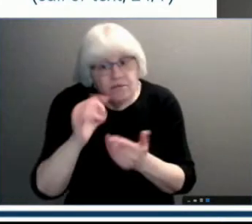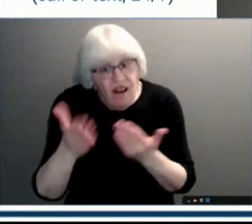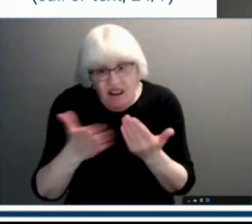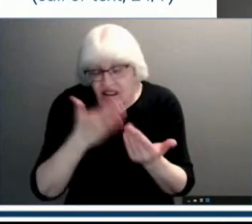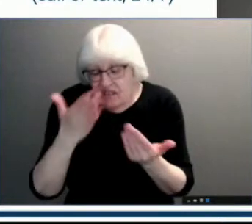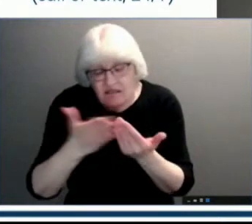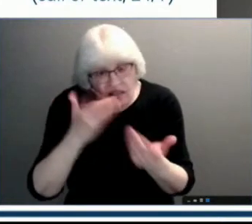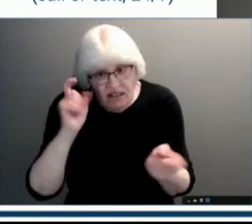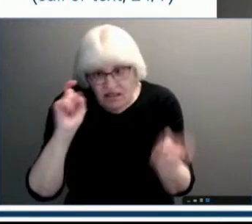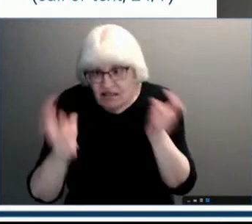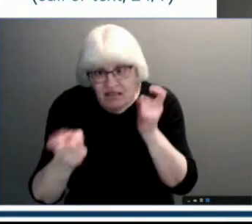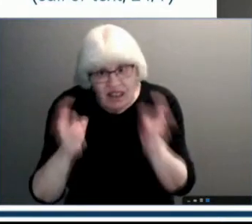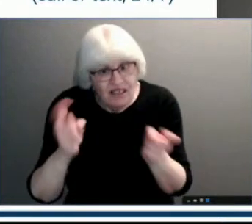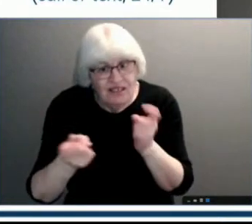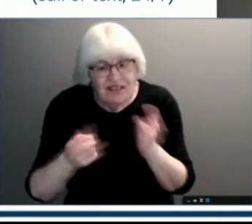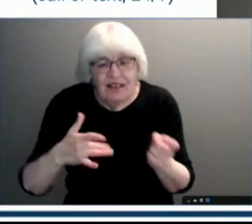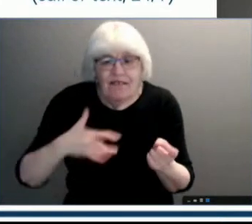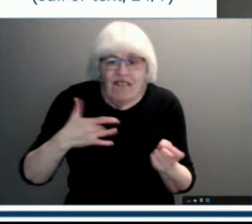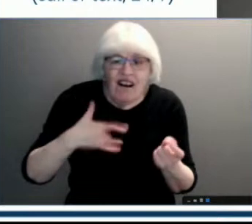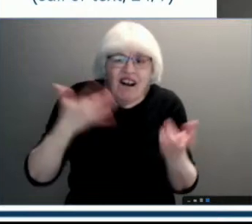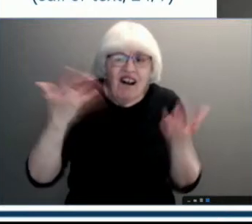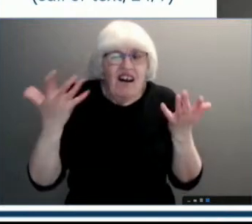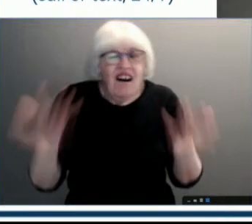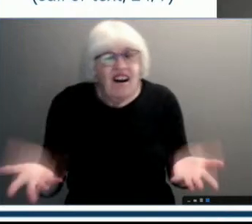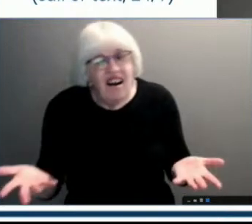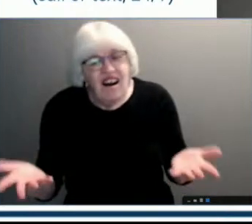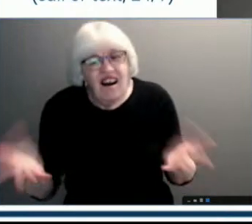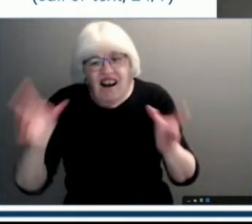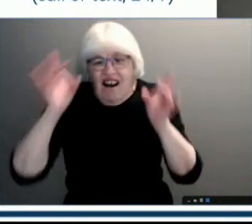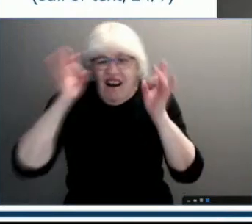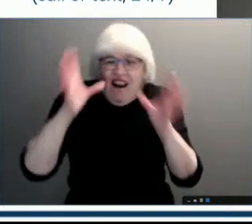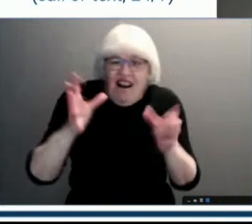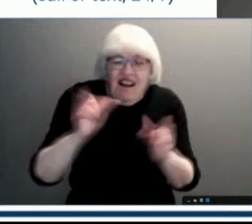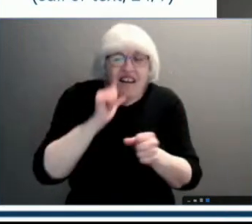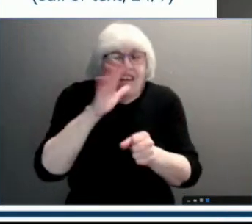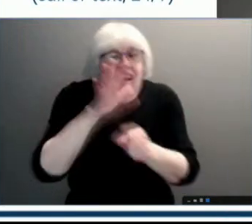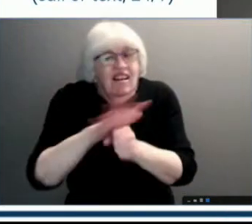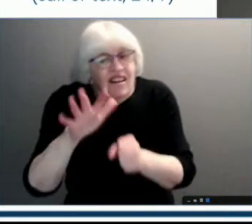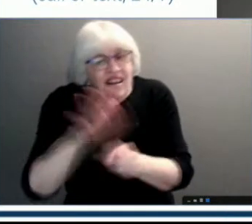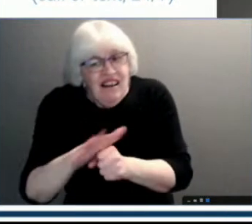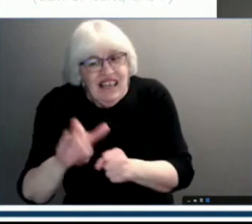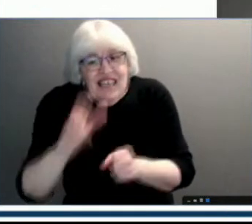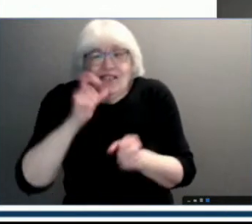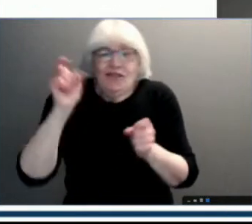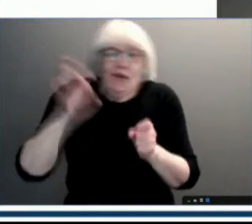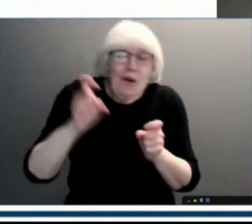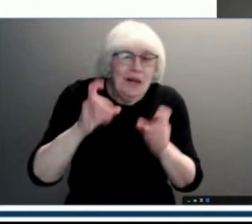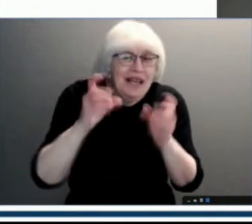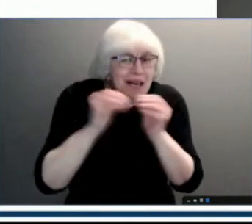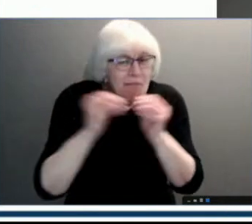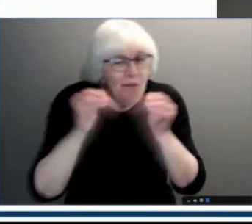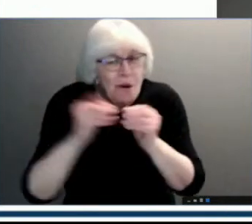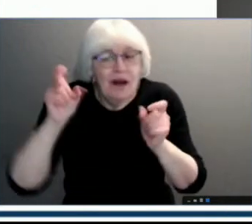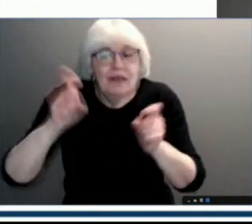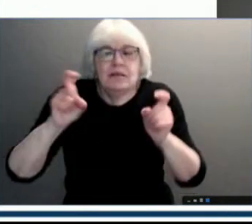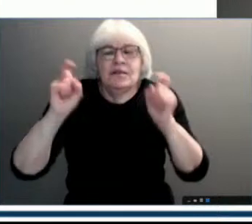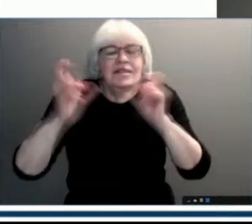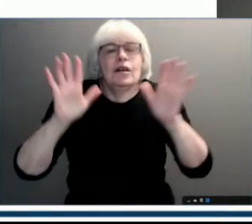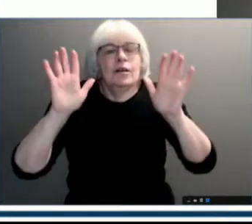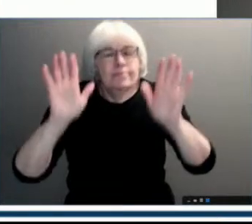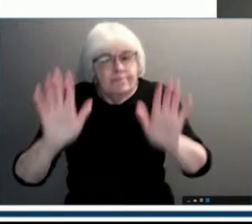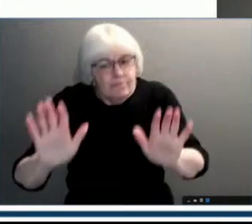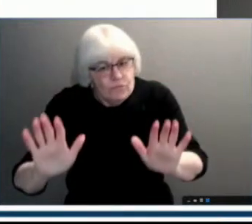too far, and for others, it's not far enough. I just ask that you keep trusting the team that has led you through this so